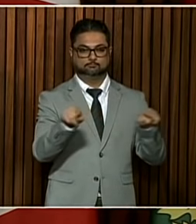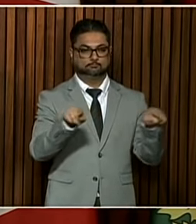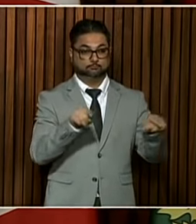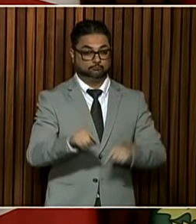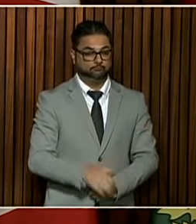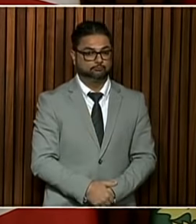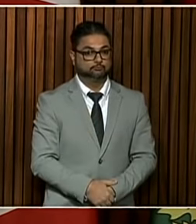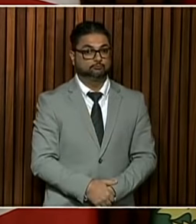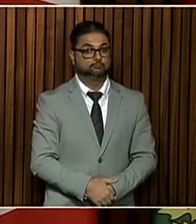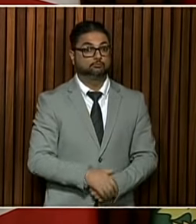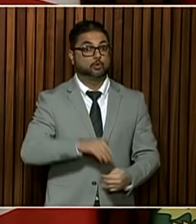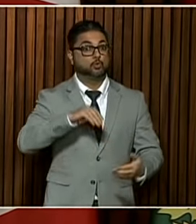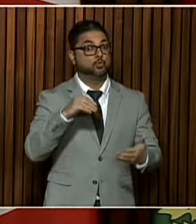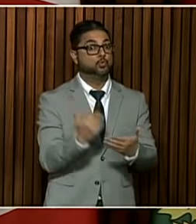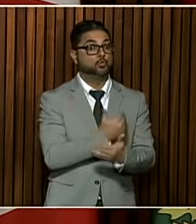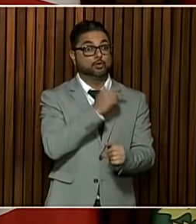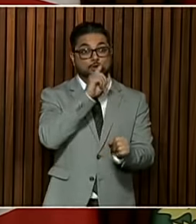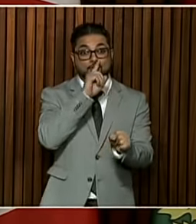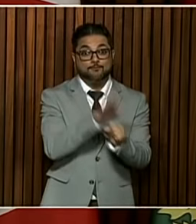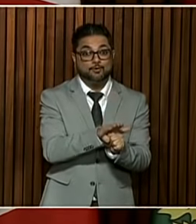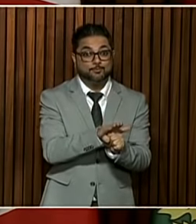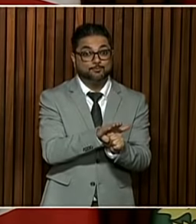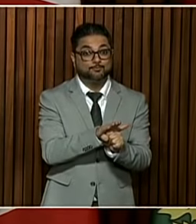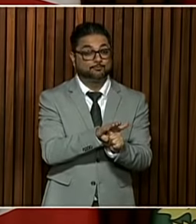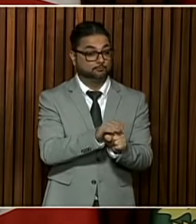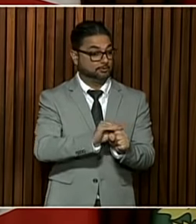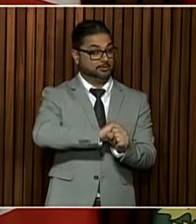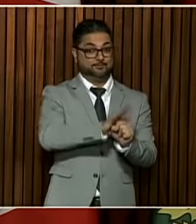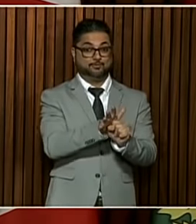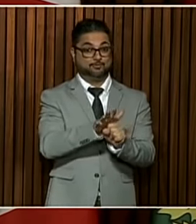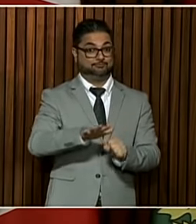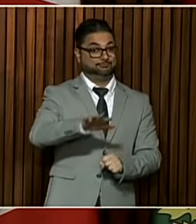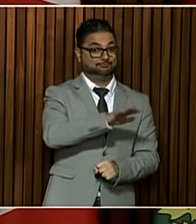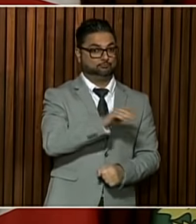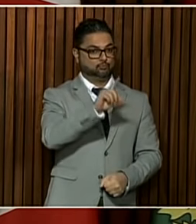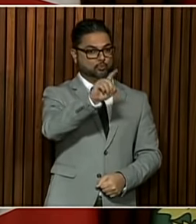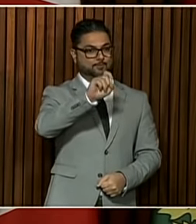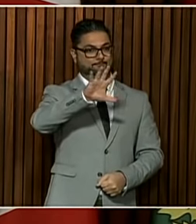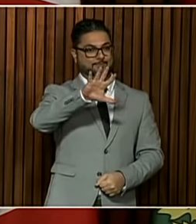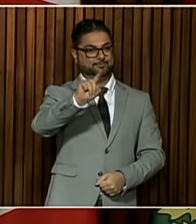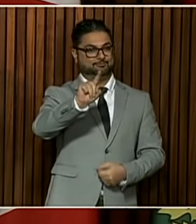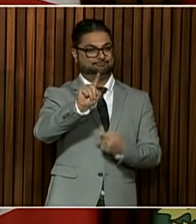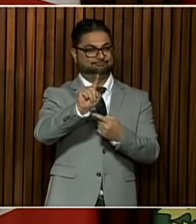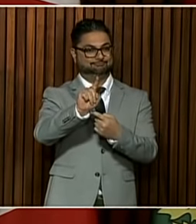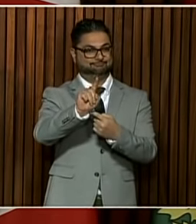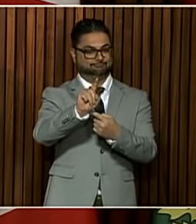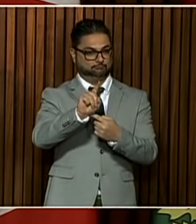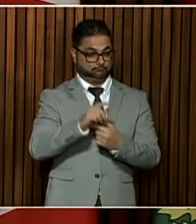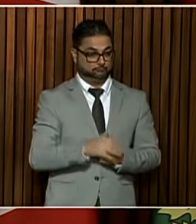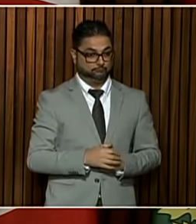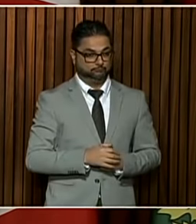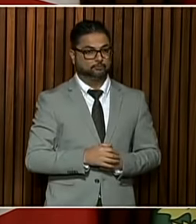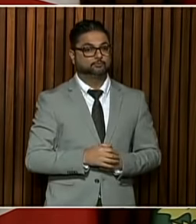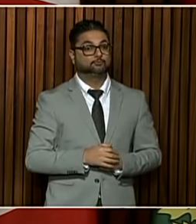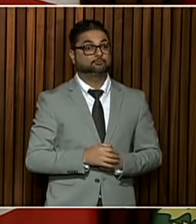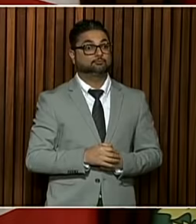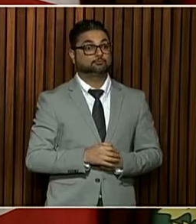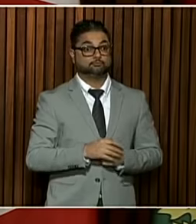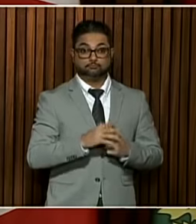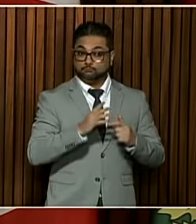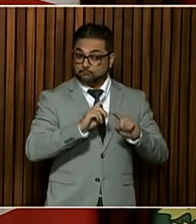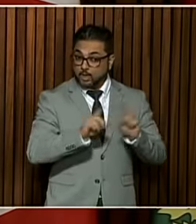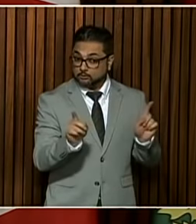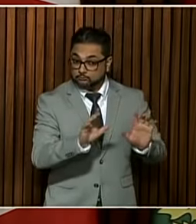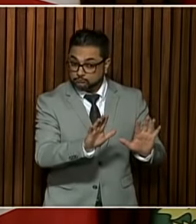exposure information in terms of where these cases may have acquired the infection, still missing in about 45% of